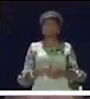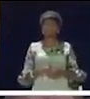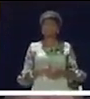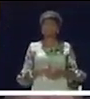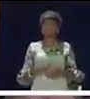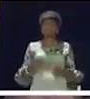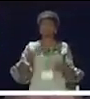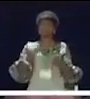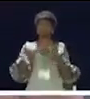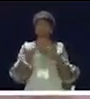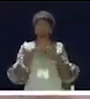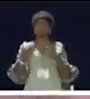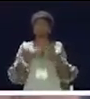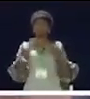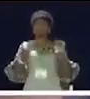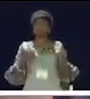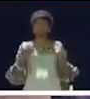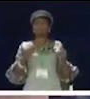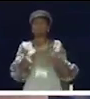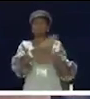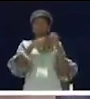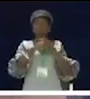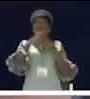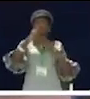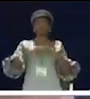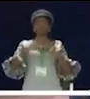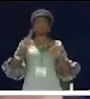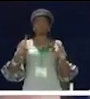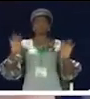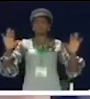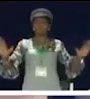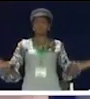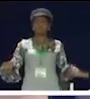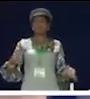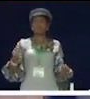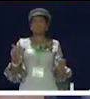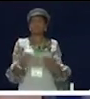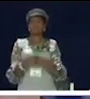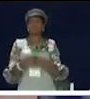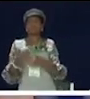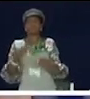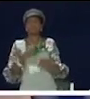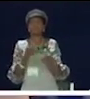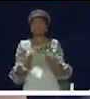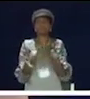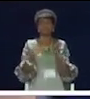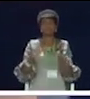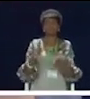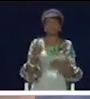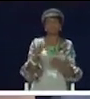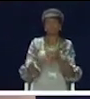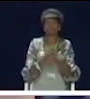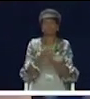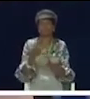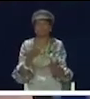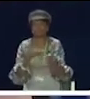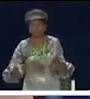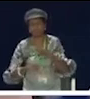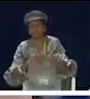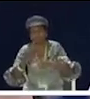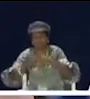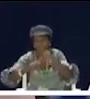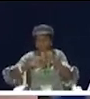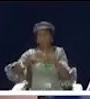And then we can all be seated, as we ask only those born in the month of June